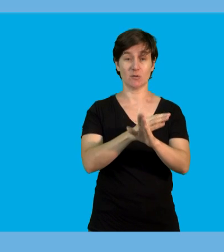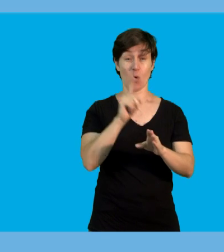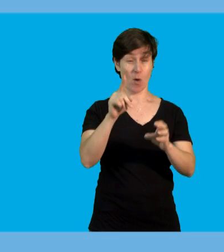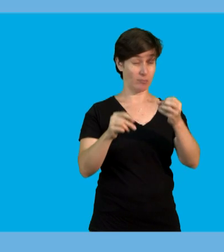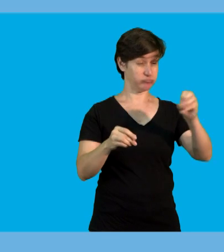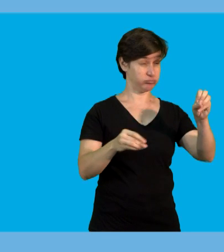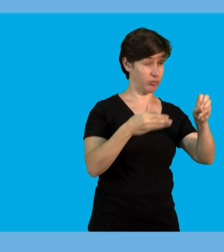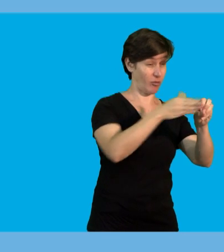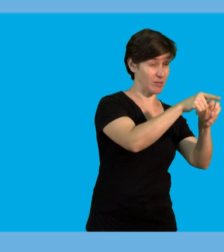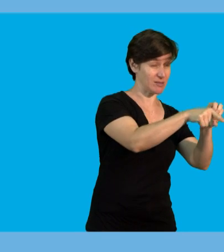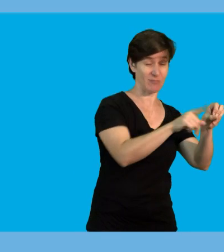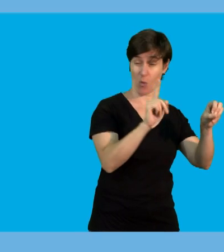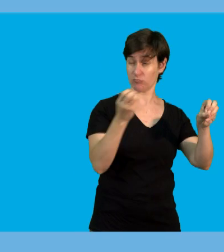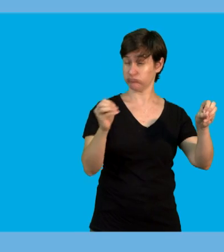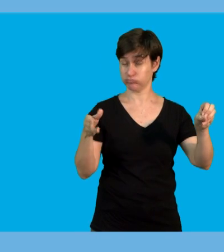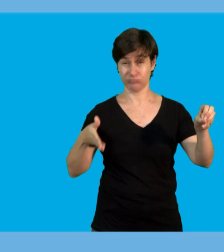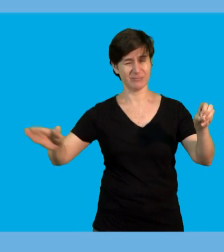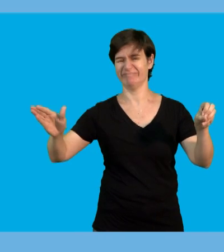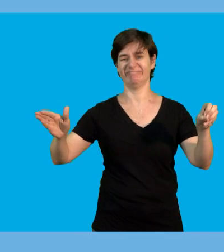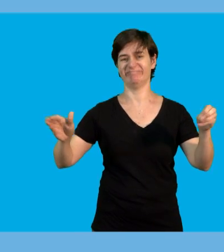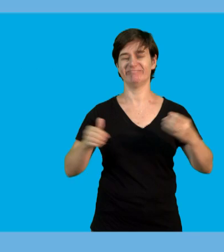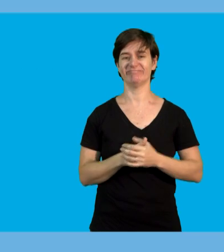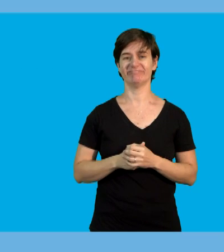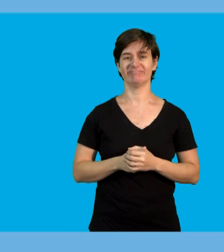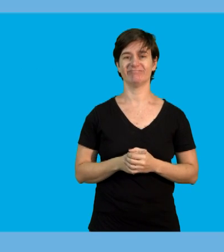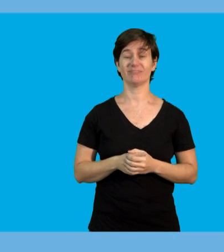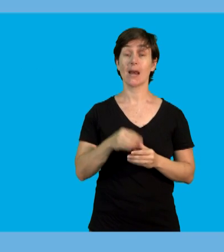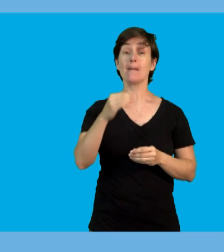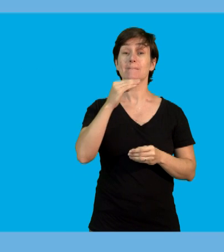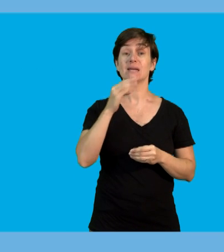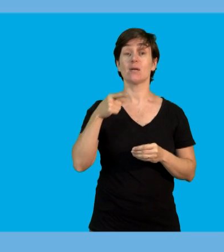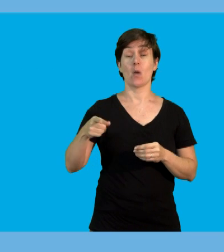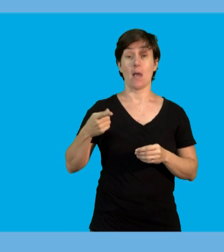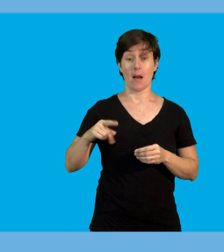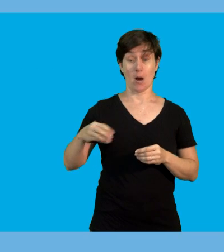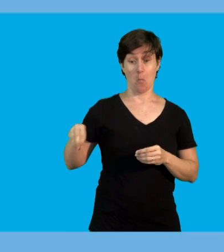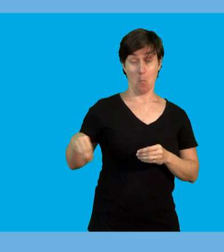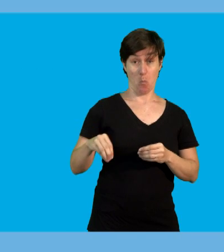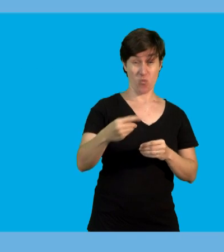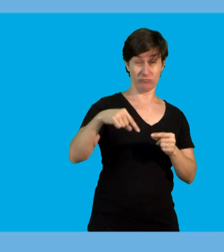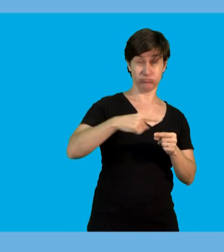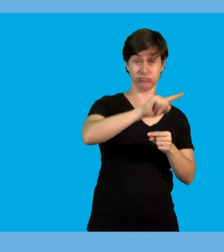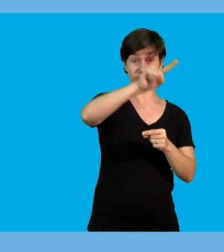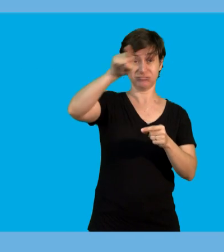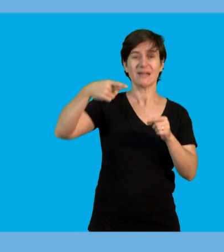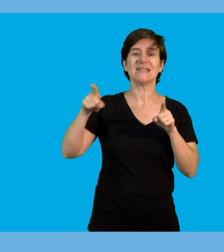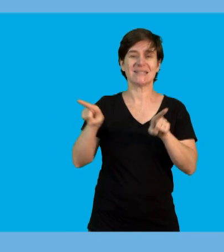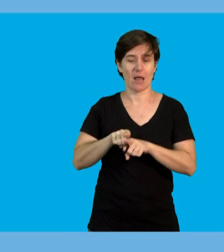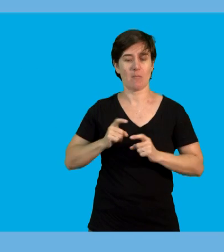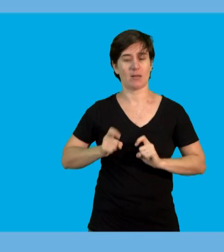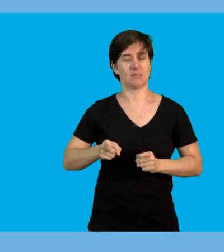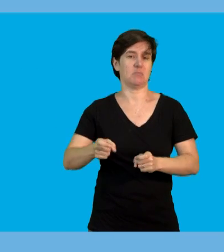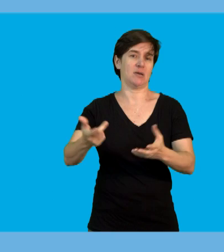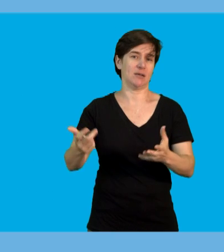same resistance. Therefore, they are all going to move at the same rate. This means that in